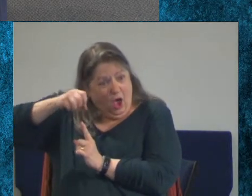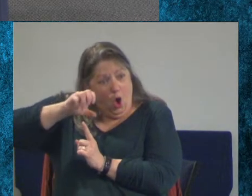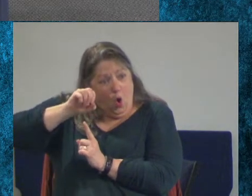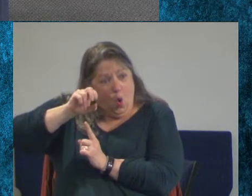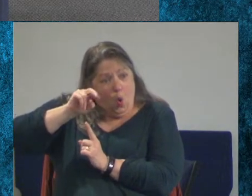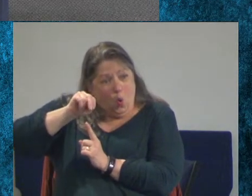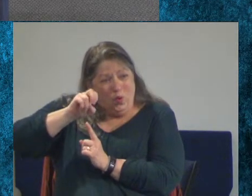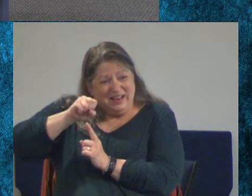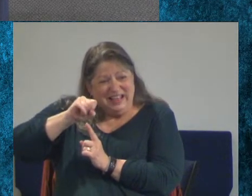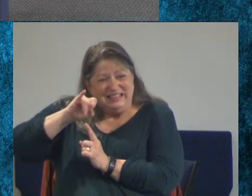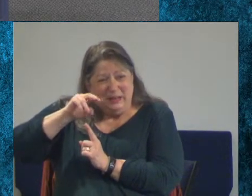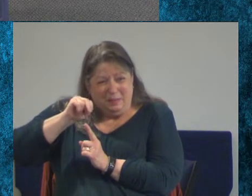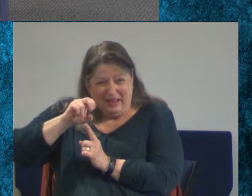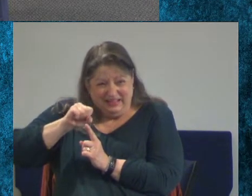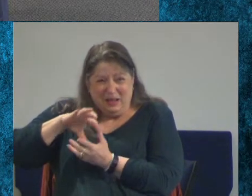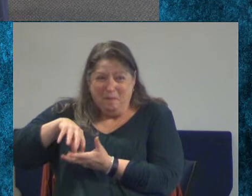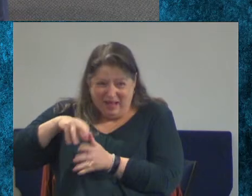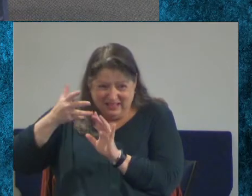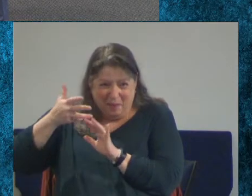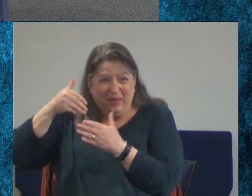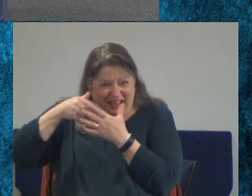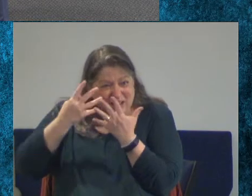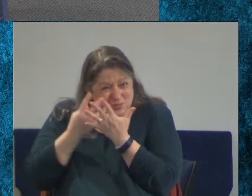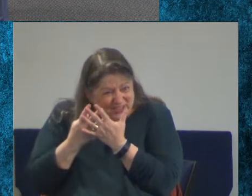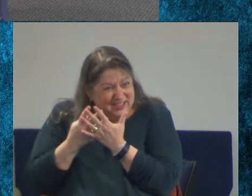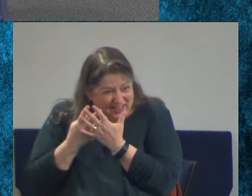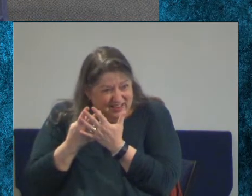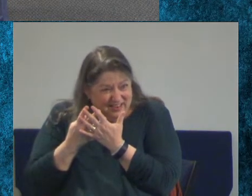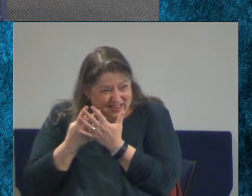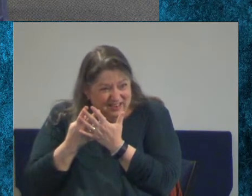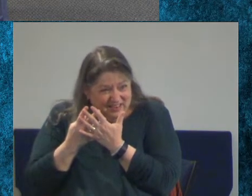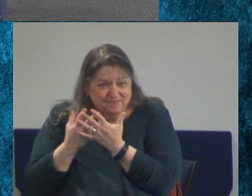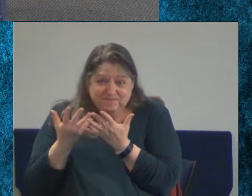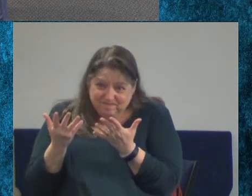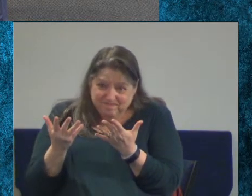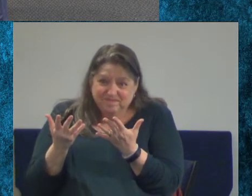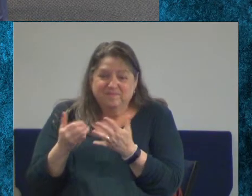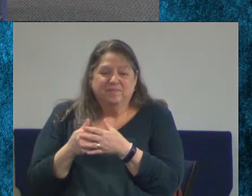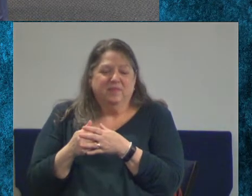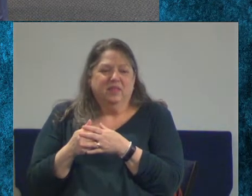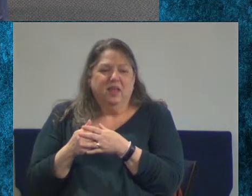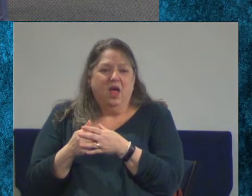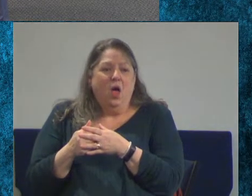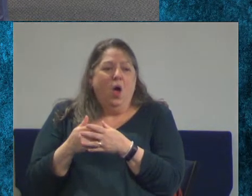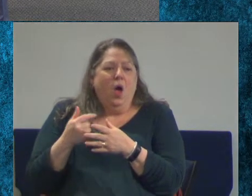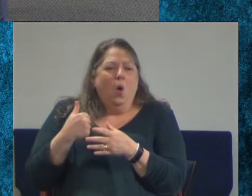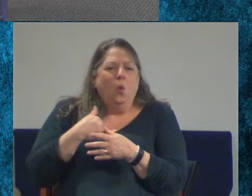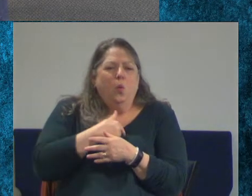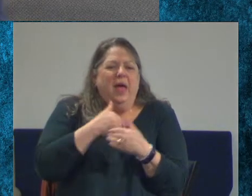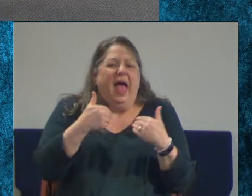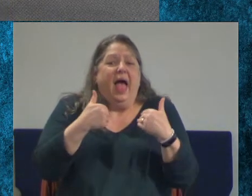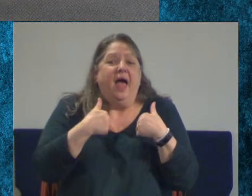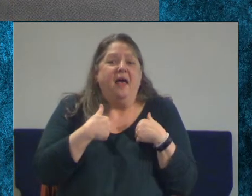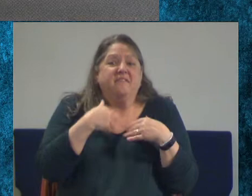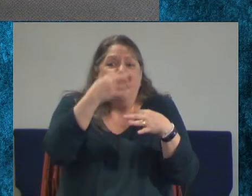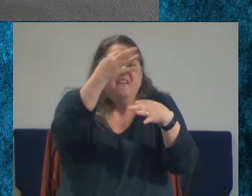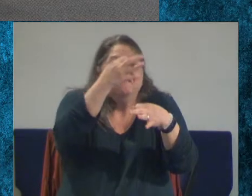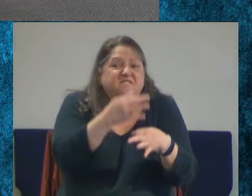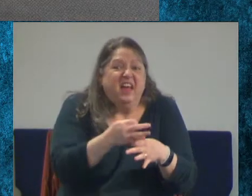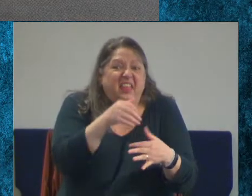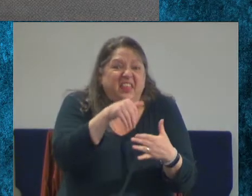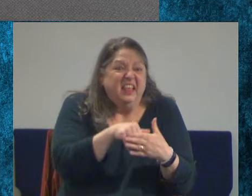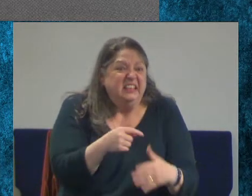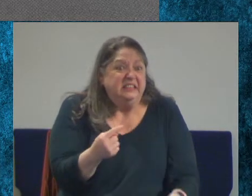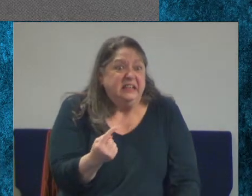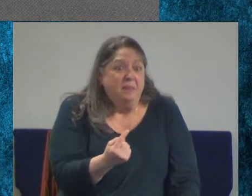God. And so think about it. Everybody has faith in one way or another, don't they? We all have faith in something. Everybody who sat